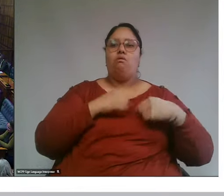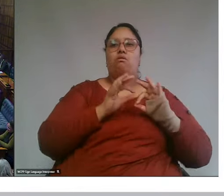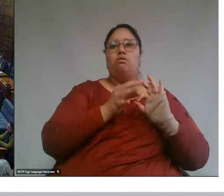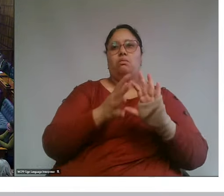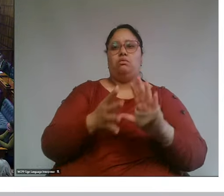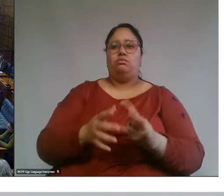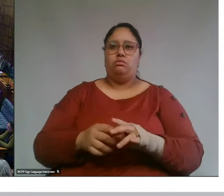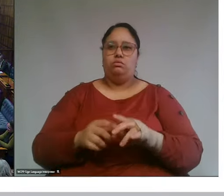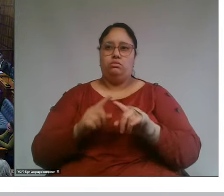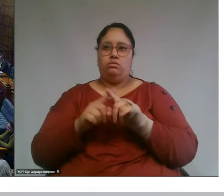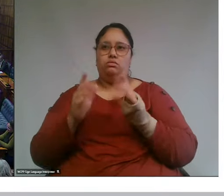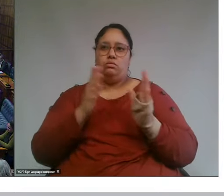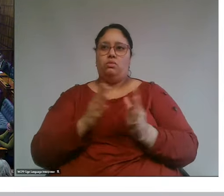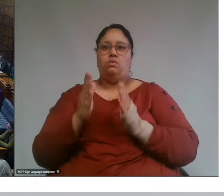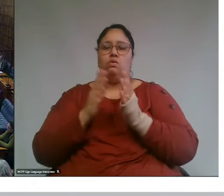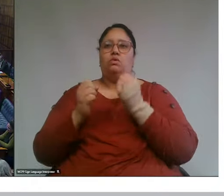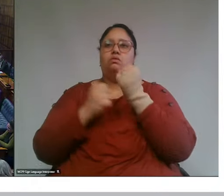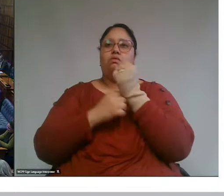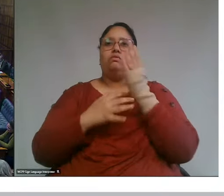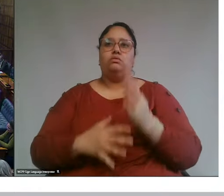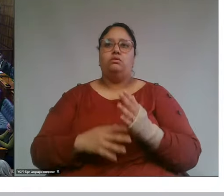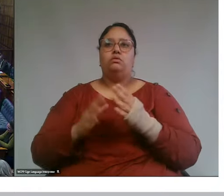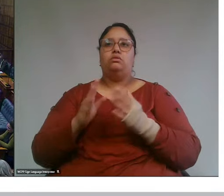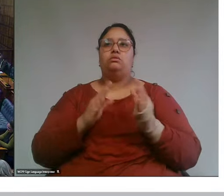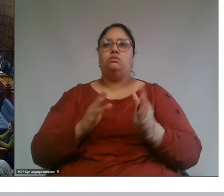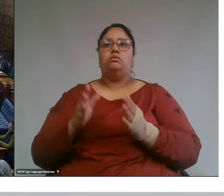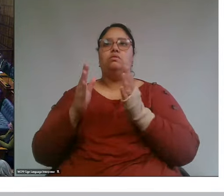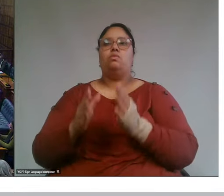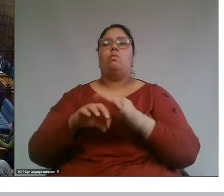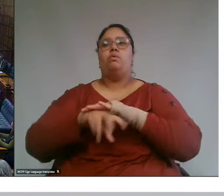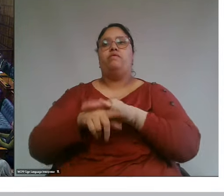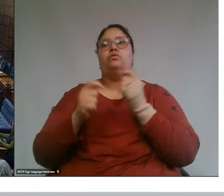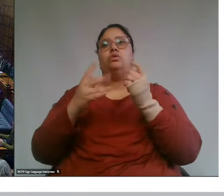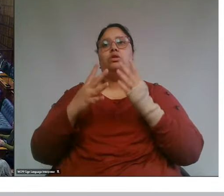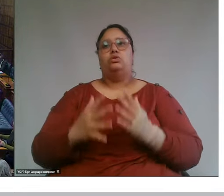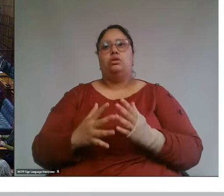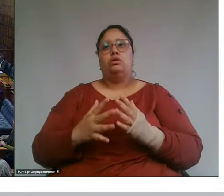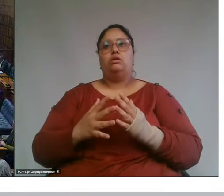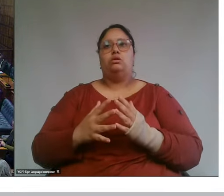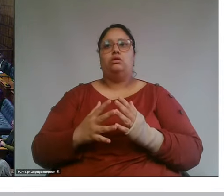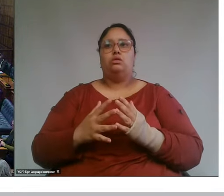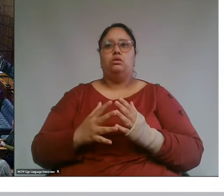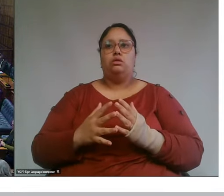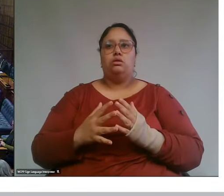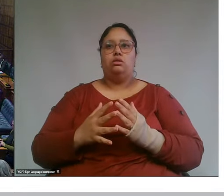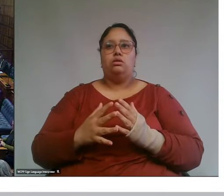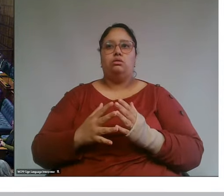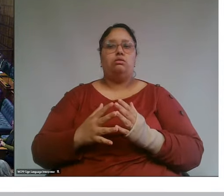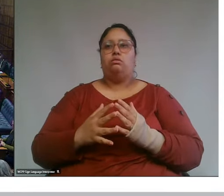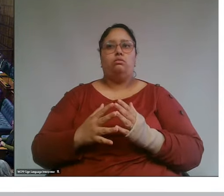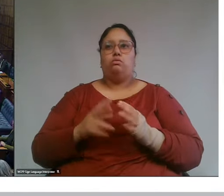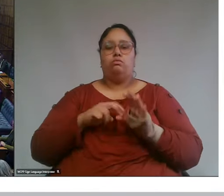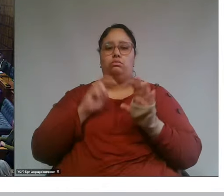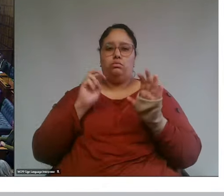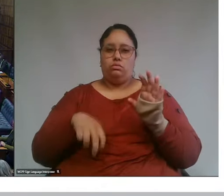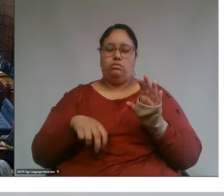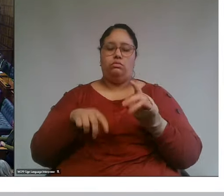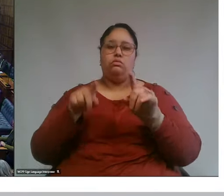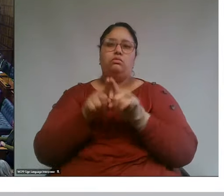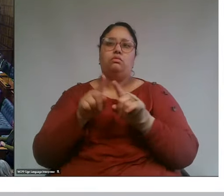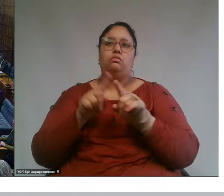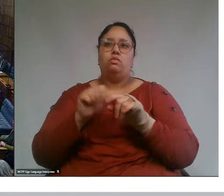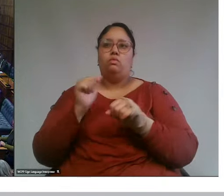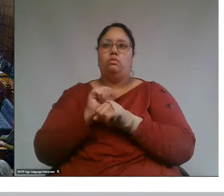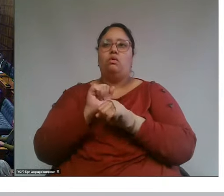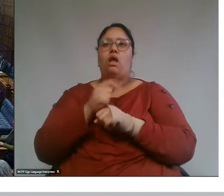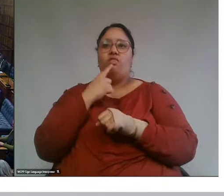office resides with provincial treasury um and yes they are indicating good work that they're doing